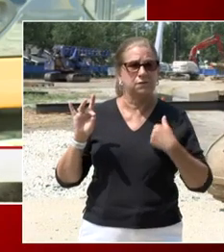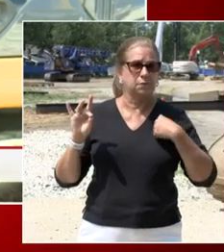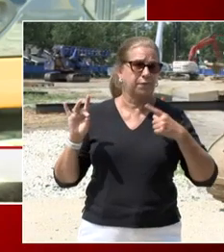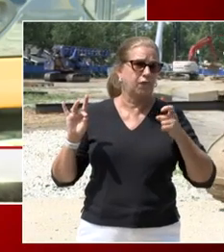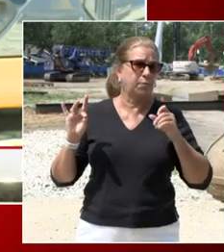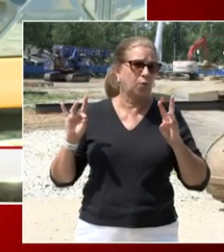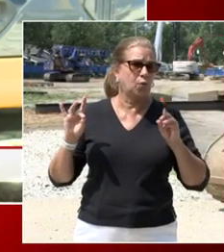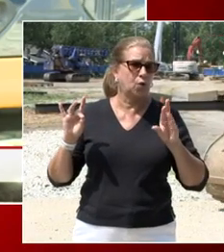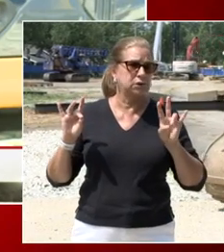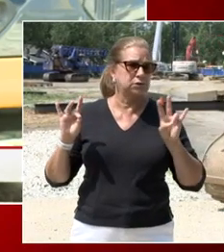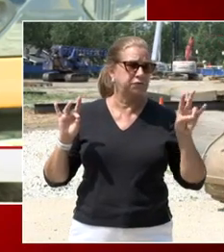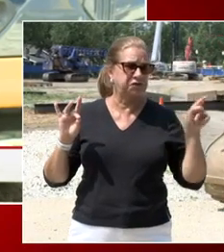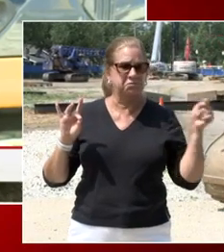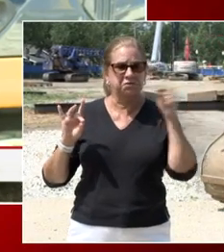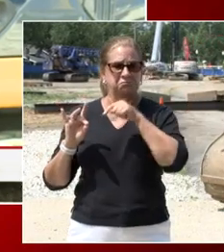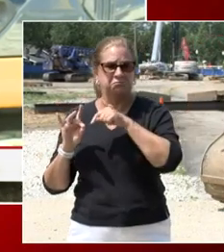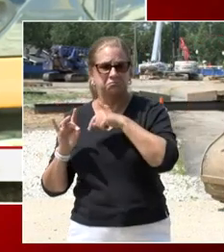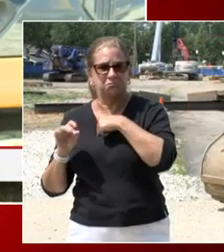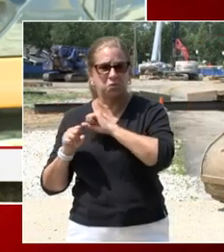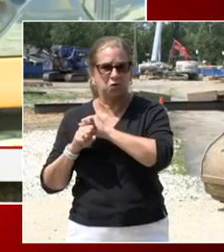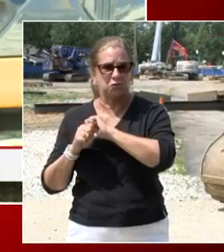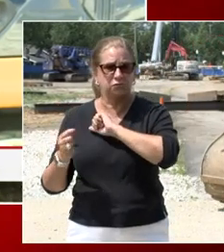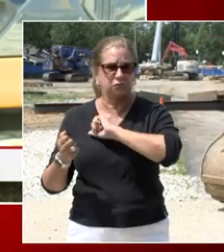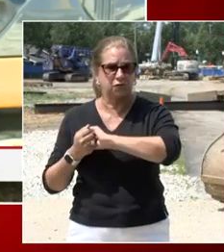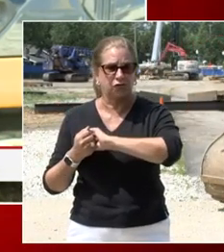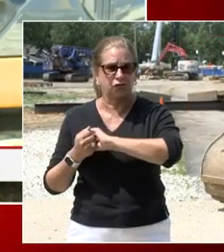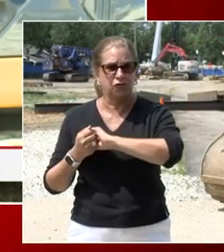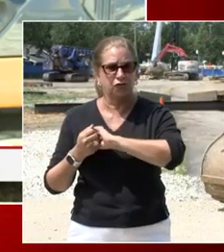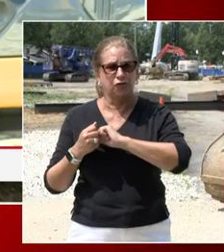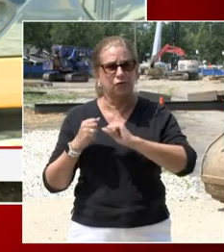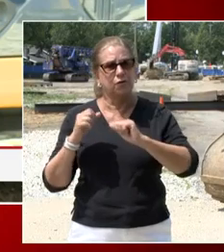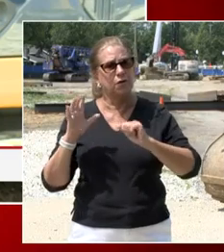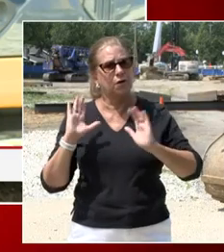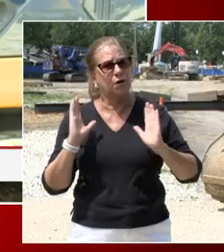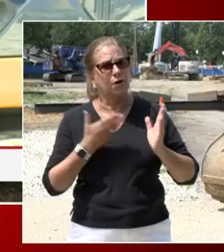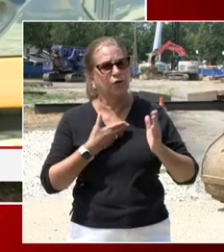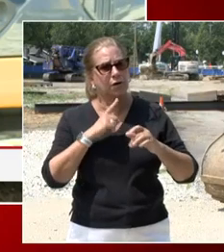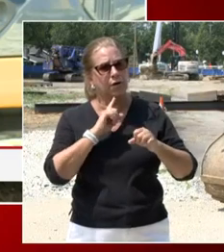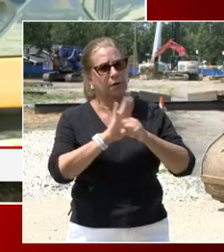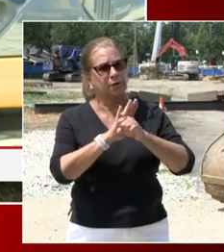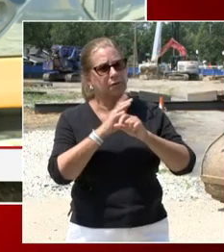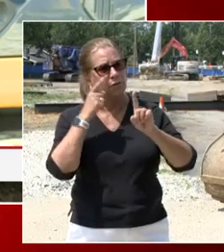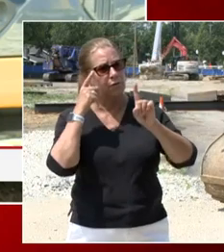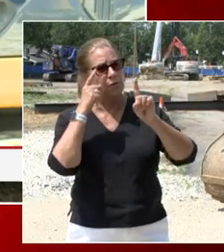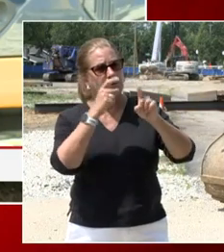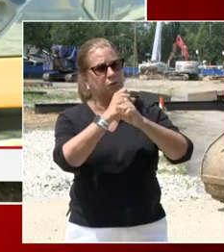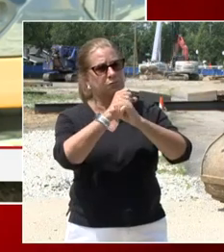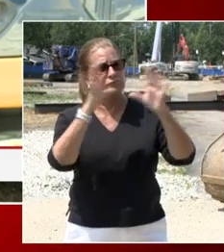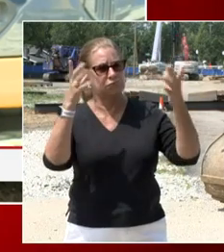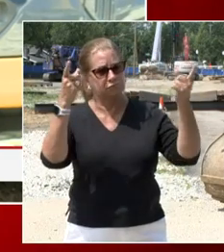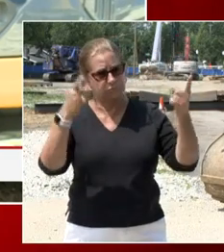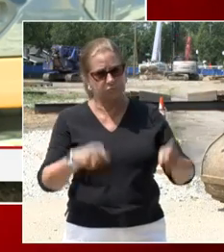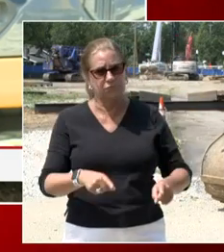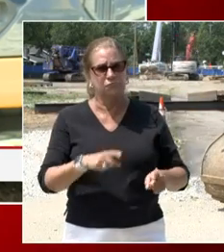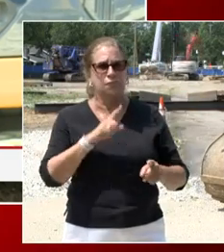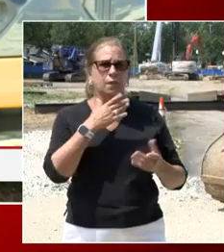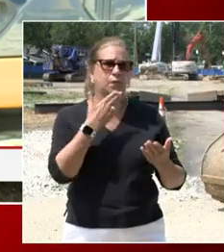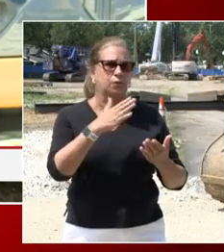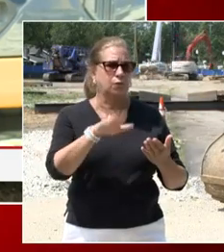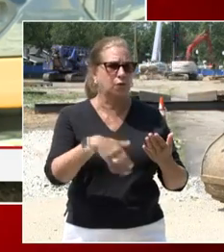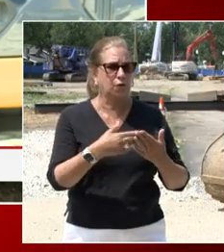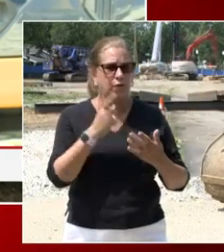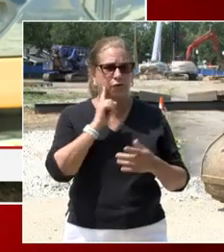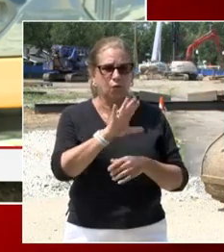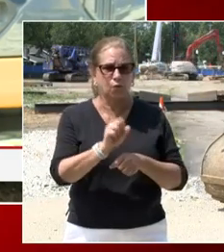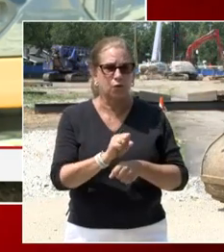things to be able to move us along further. So thank you so much for the work that you do. How about a big hand for Councilmember White?